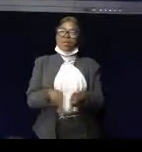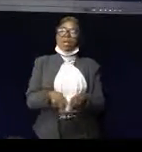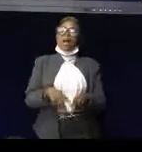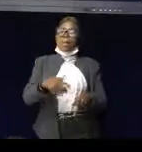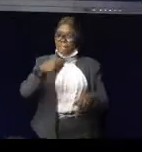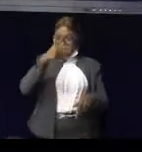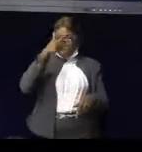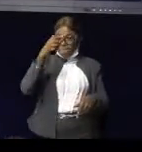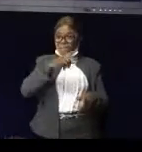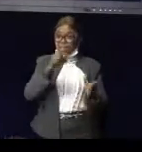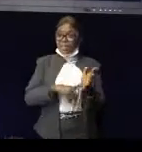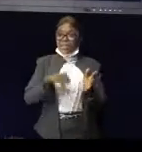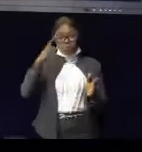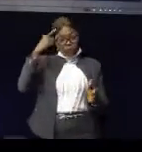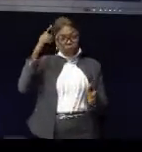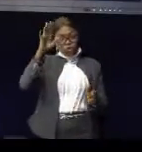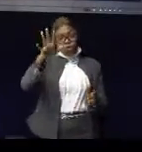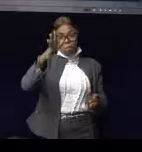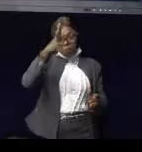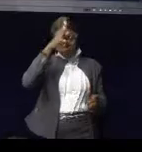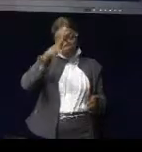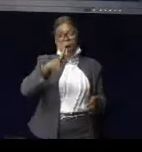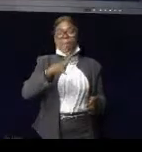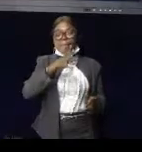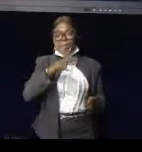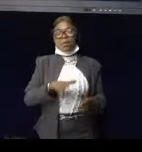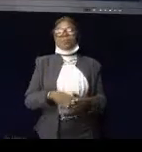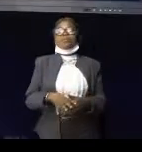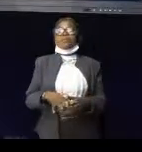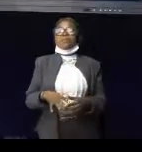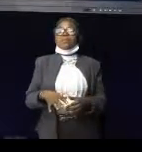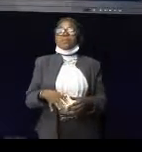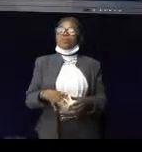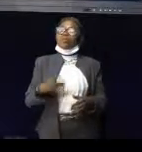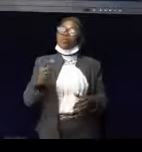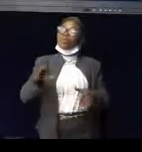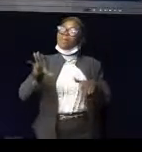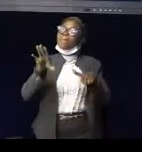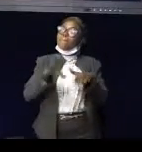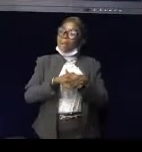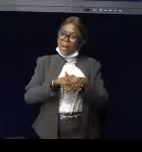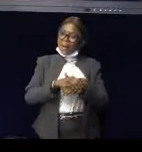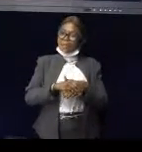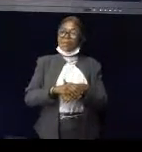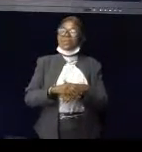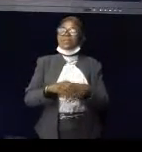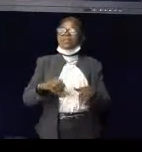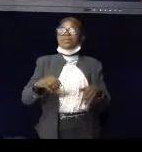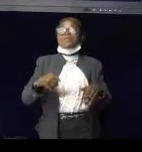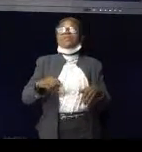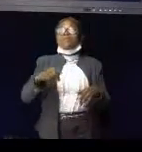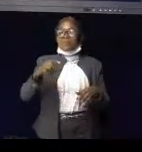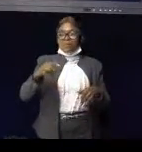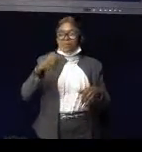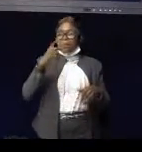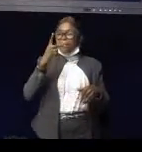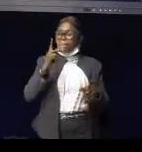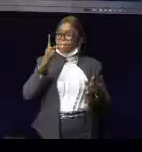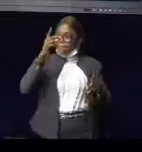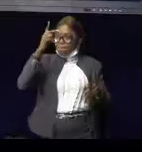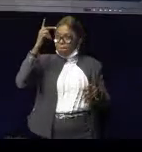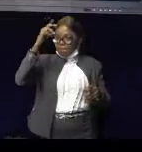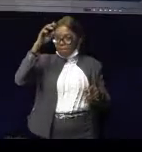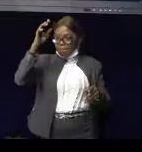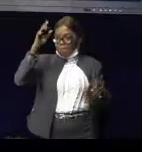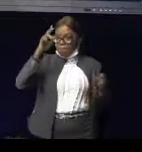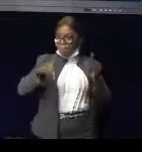also referring to you young boys and girls. It's referring to our adults, to the married couple. Maintaining